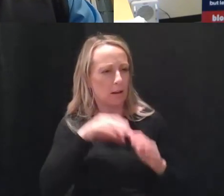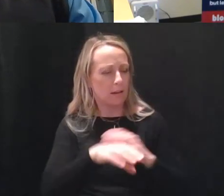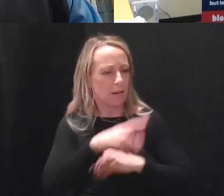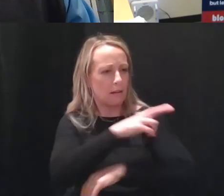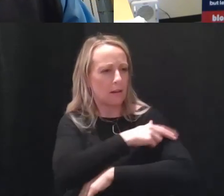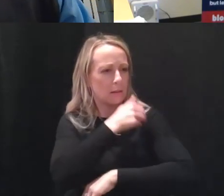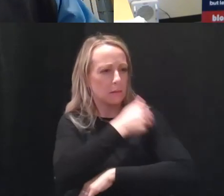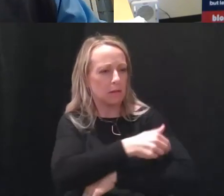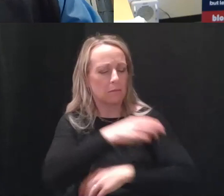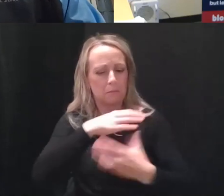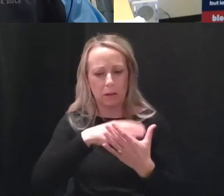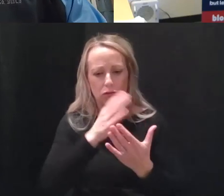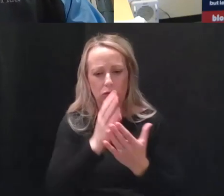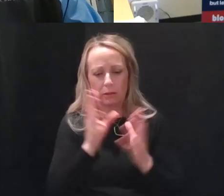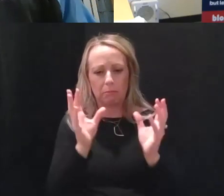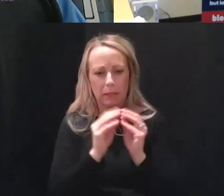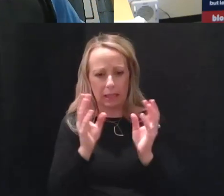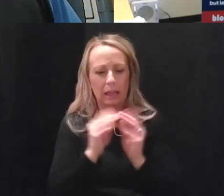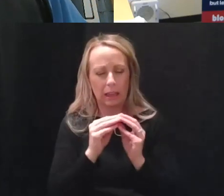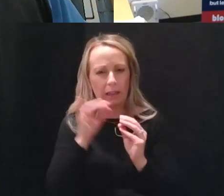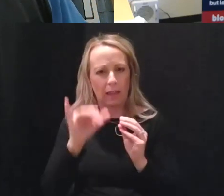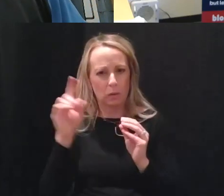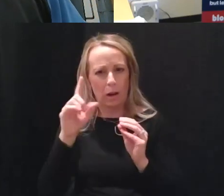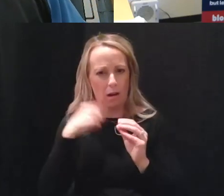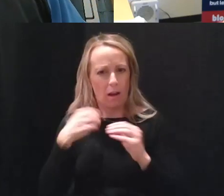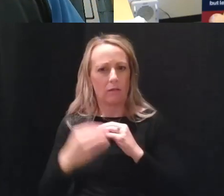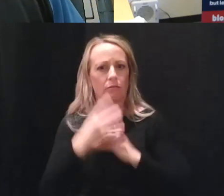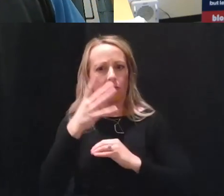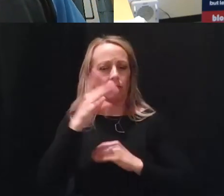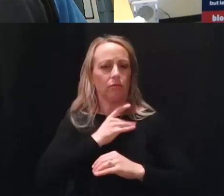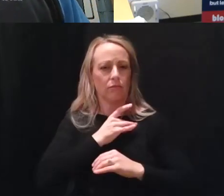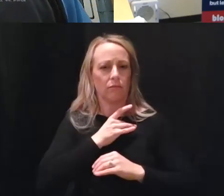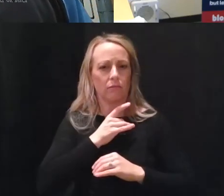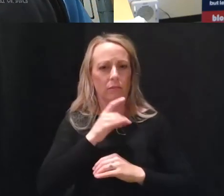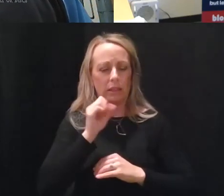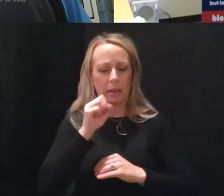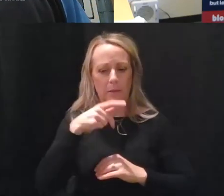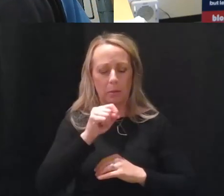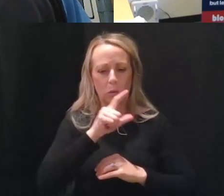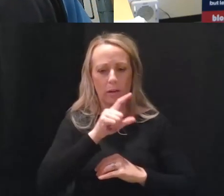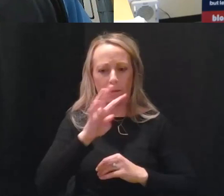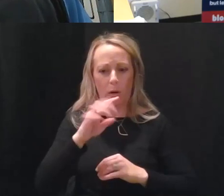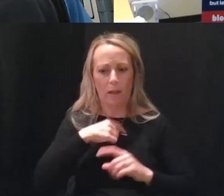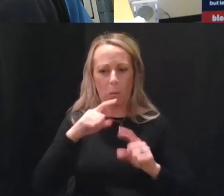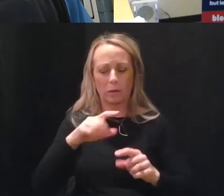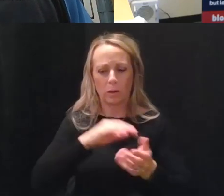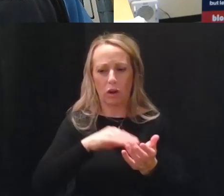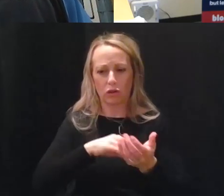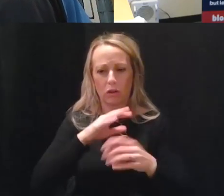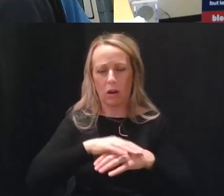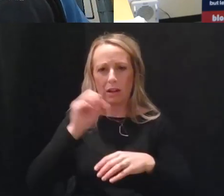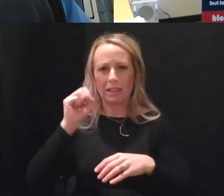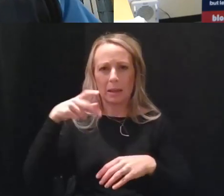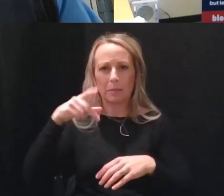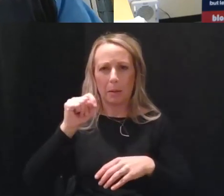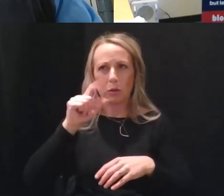The budget meeting where I'm almost positive I got it was September 24th. I went to the doctor on the 28th. I got out 14 days